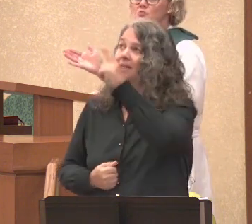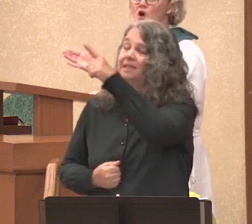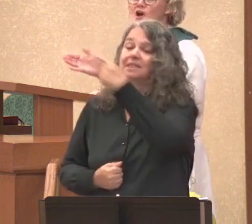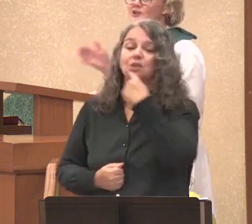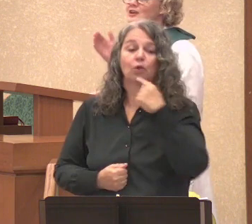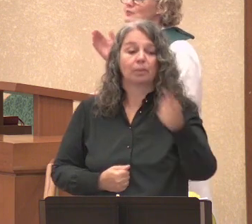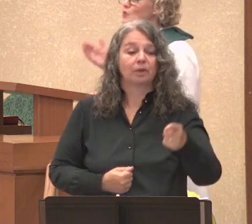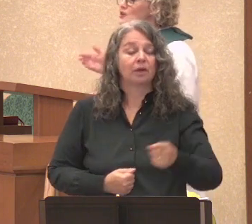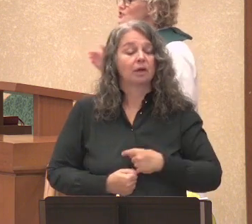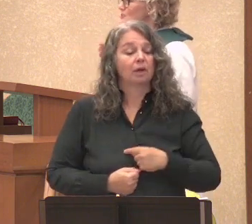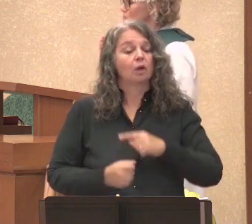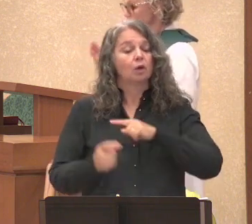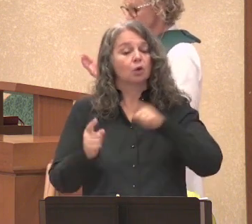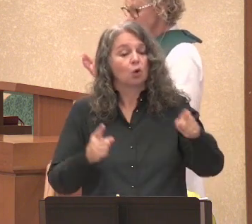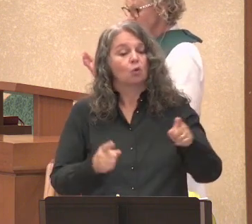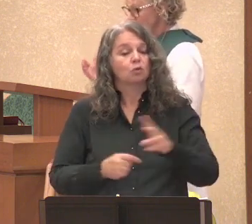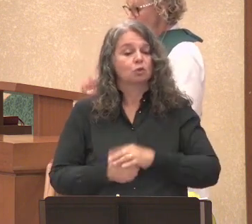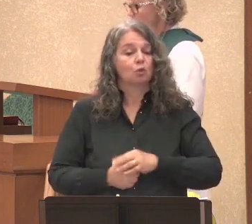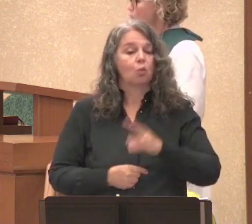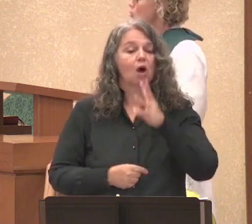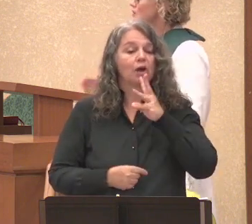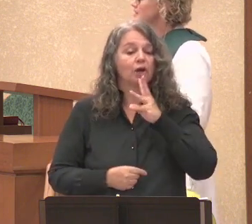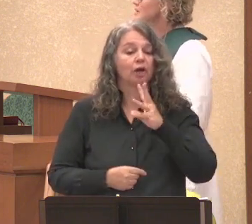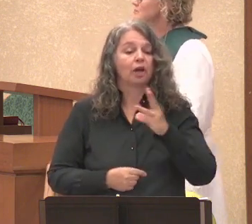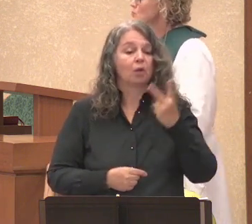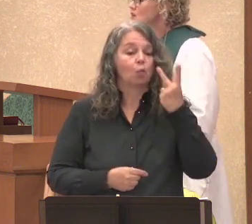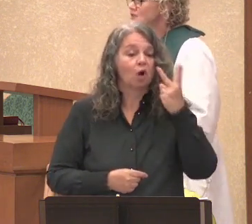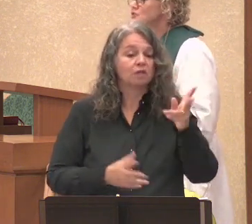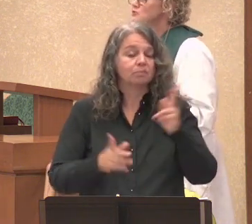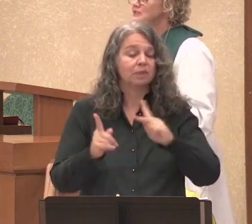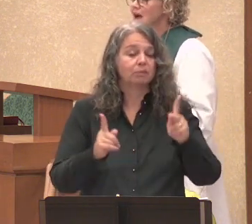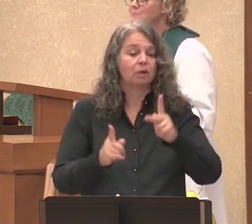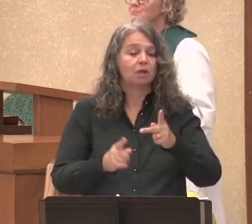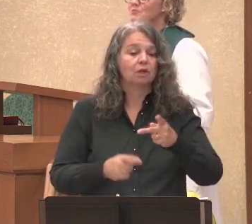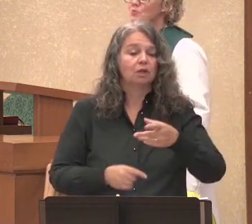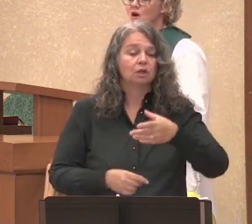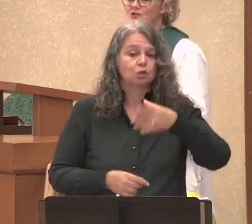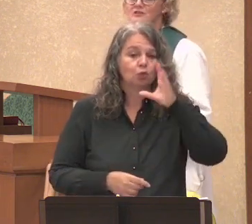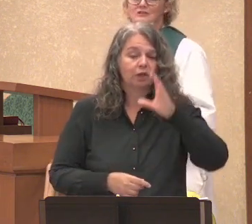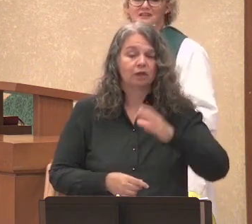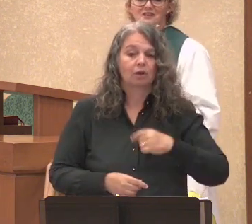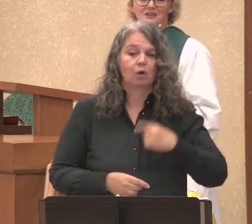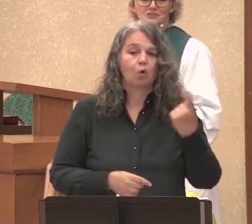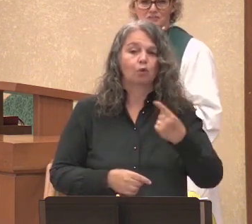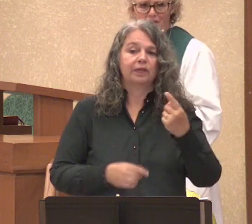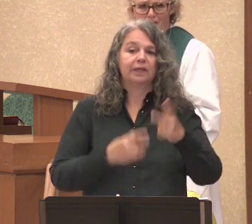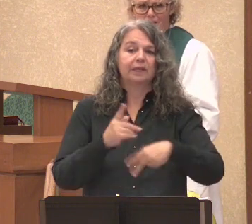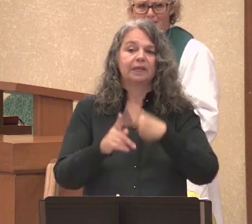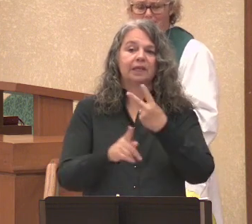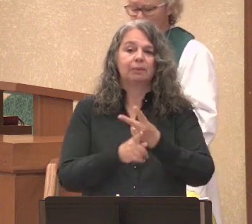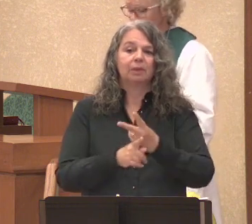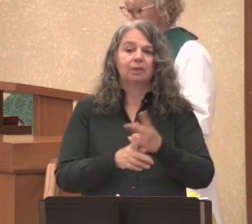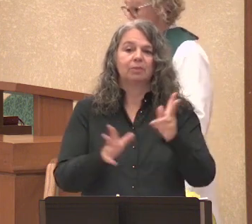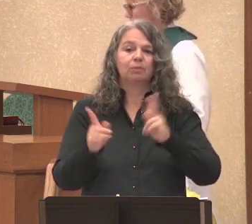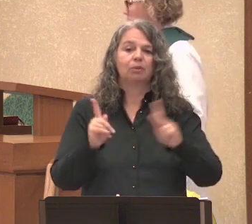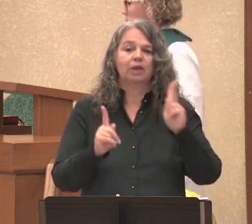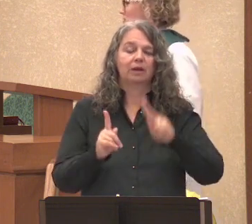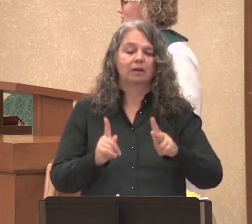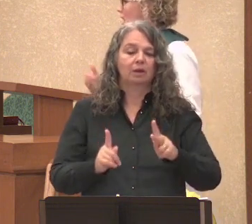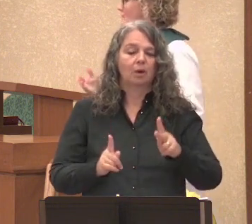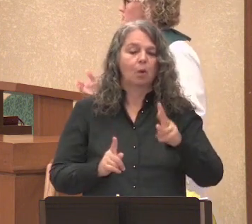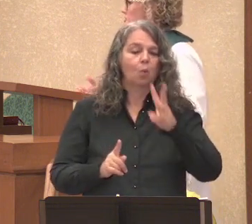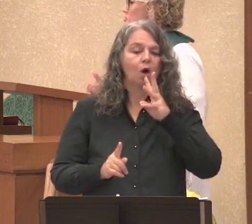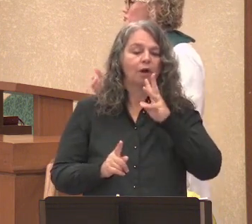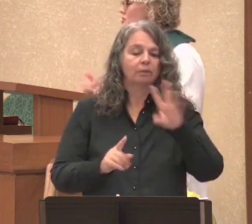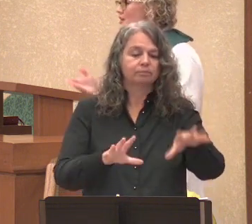down to the water and watch them drink. Only keep the ones who lap up the water like a dog. Well,